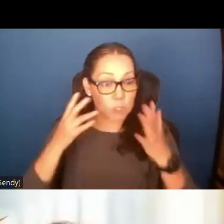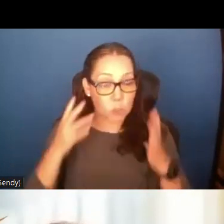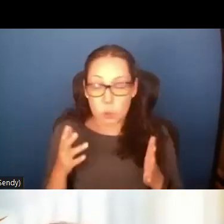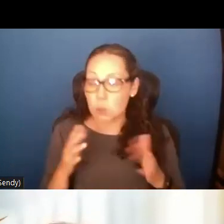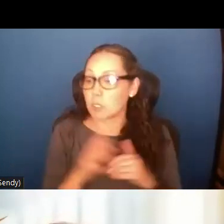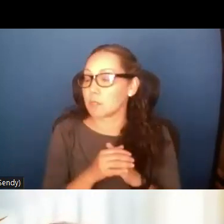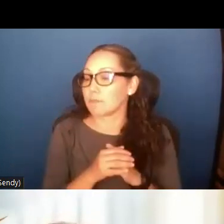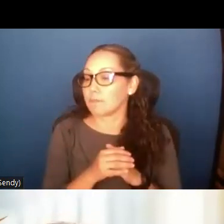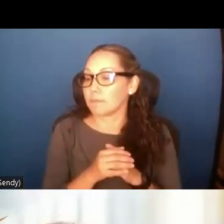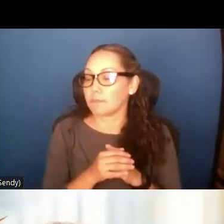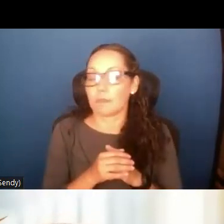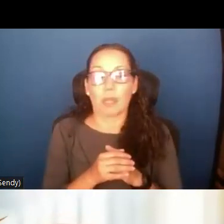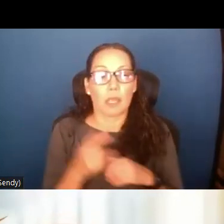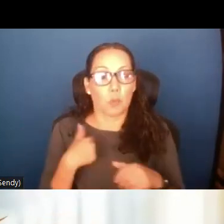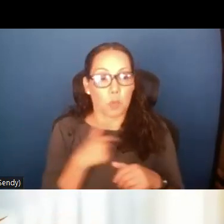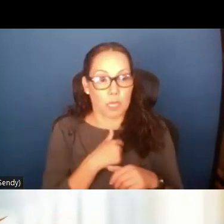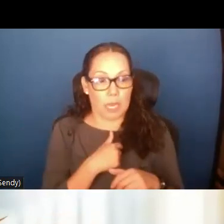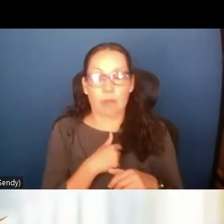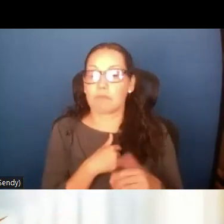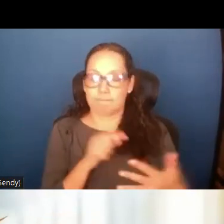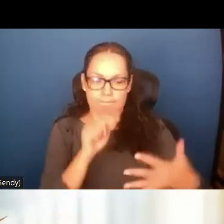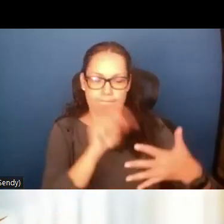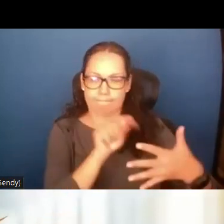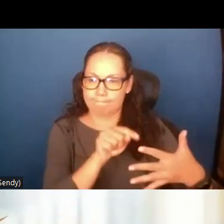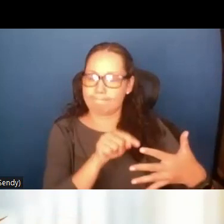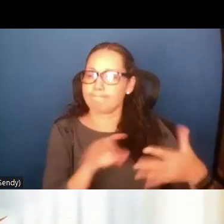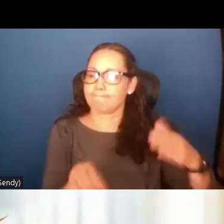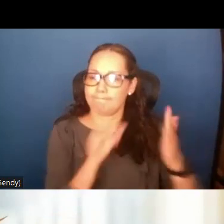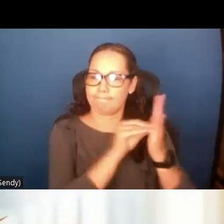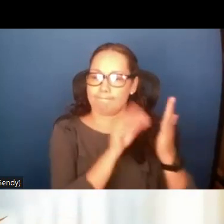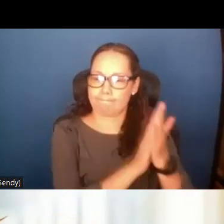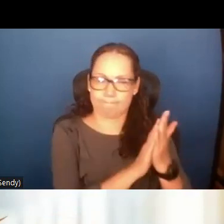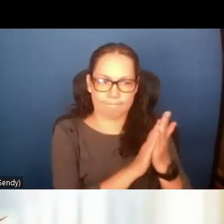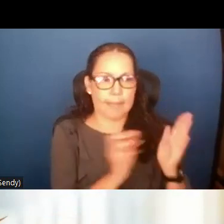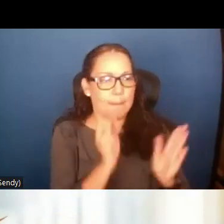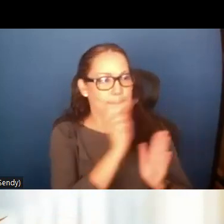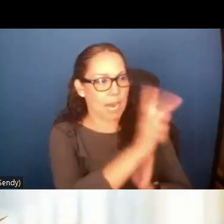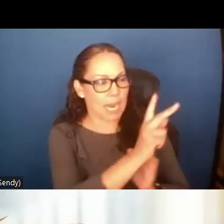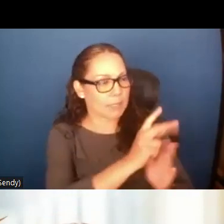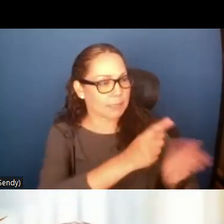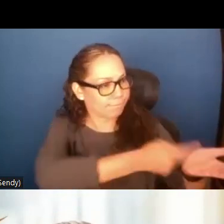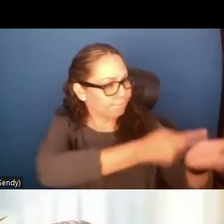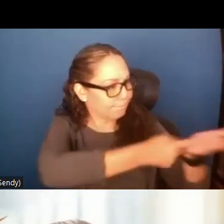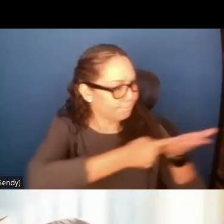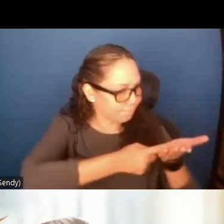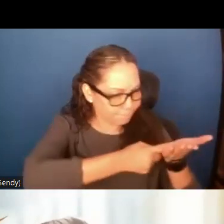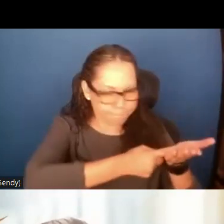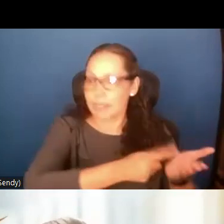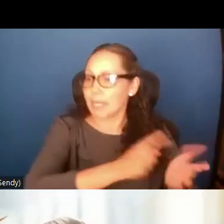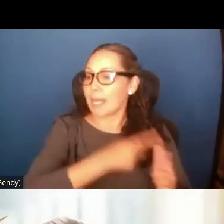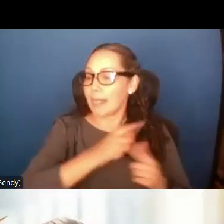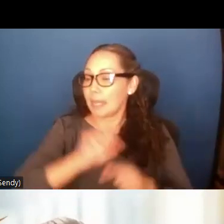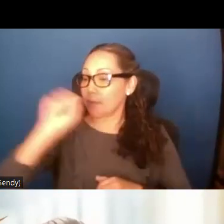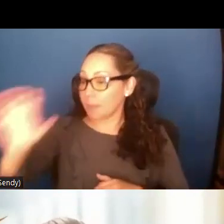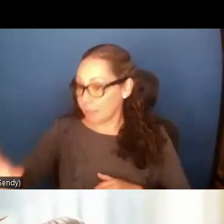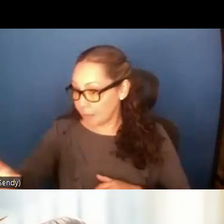be, we'll take that back and we'll workshop something and then circulate it back to the work group for additional workshopping and